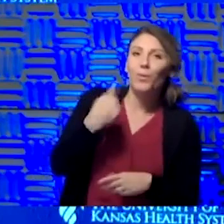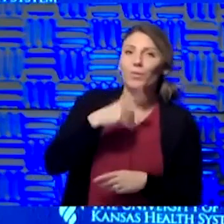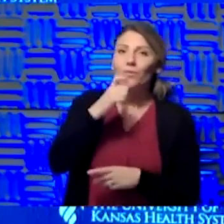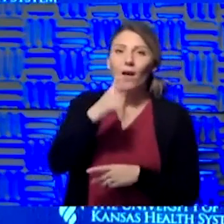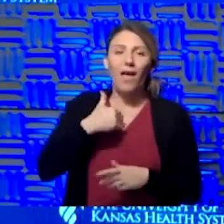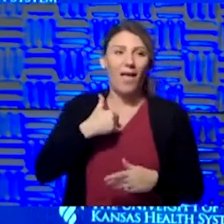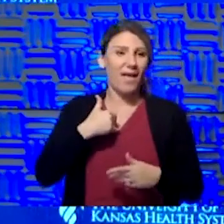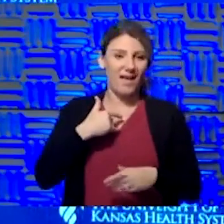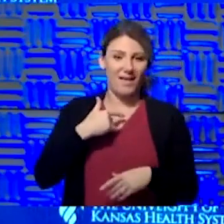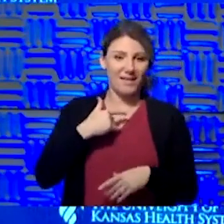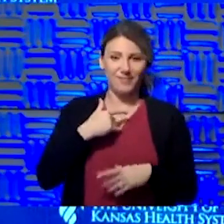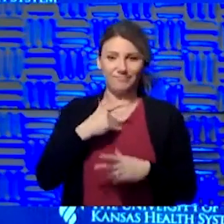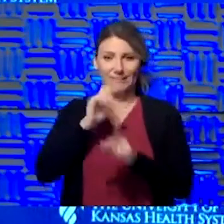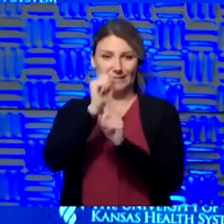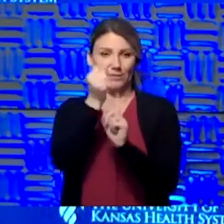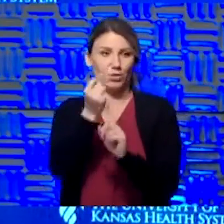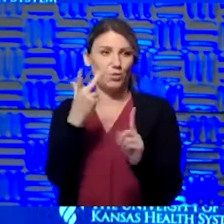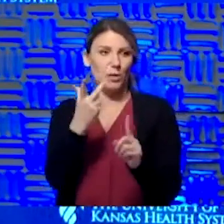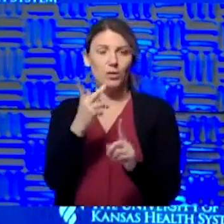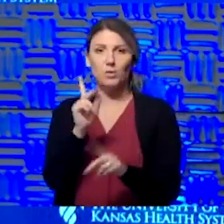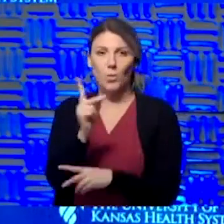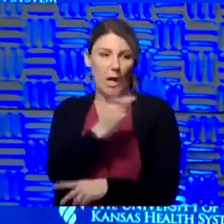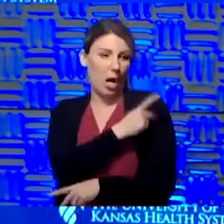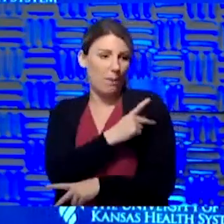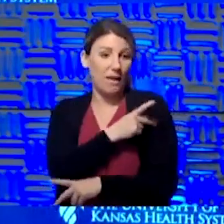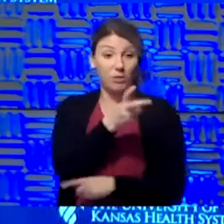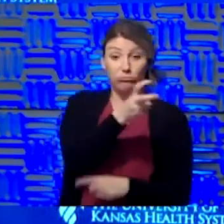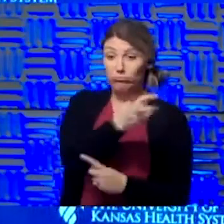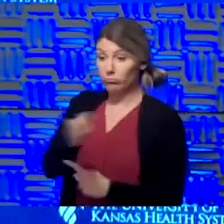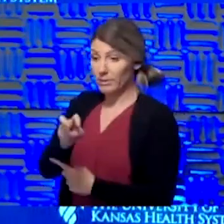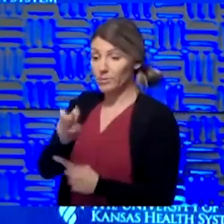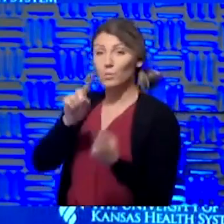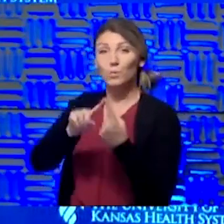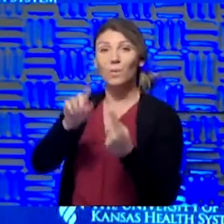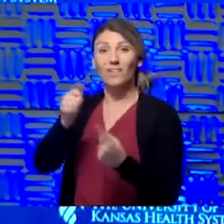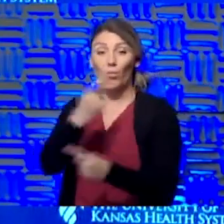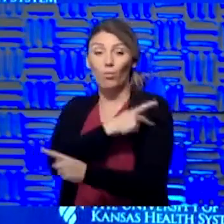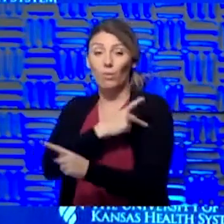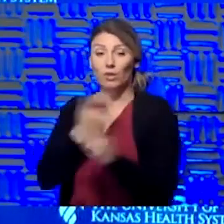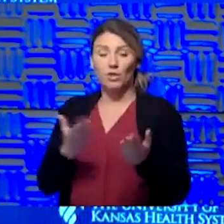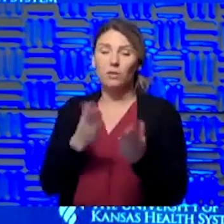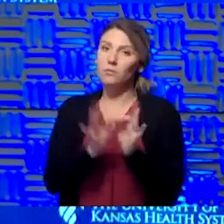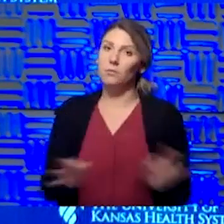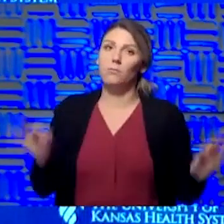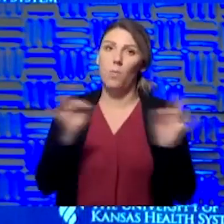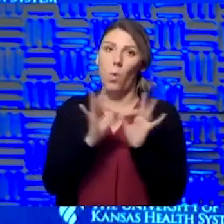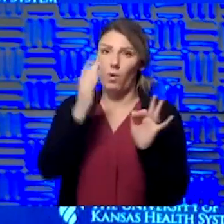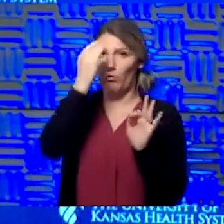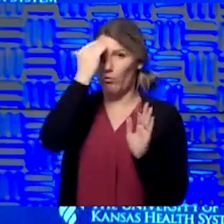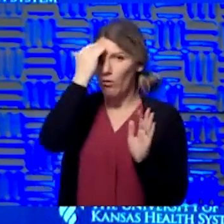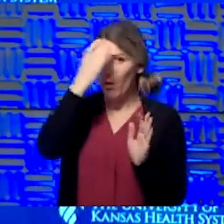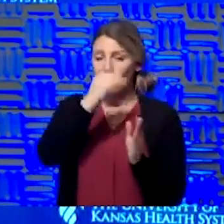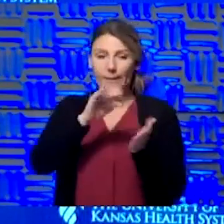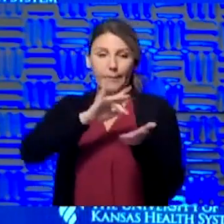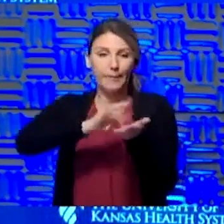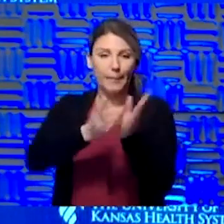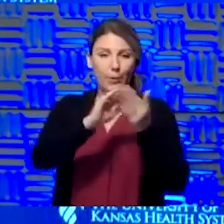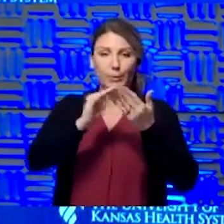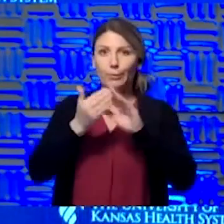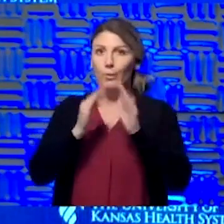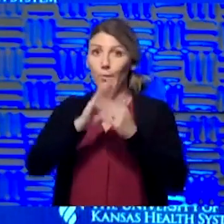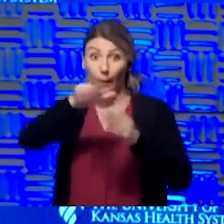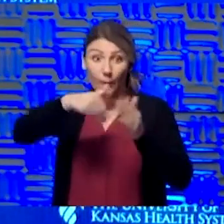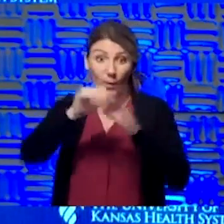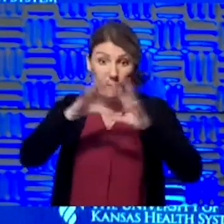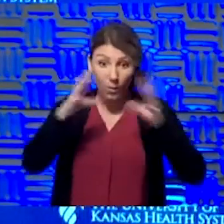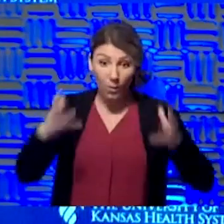a patient transmitting it to another patient. That's really important to know. And I think that's true for the medical community in general. People across the world